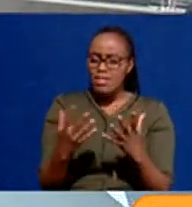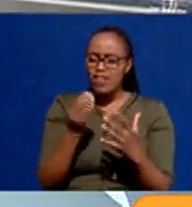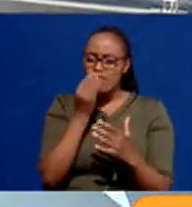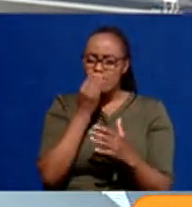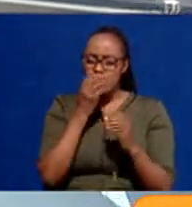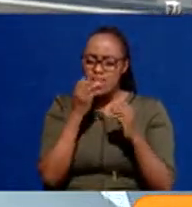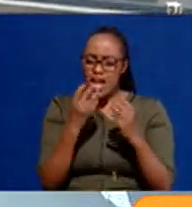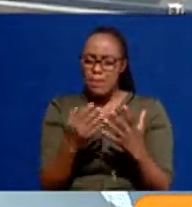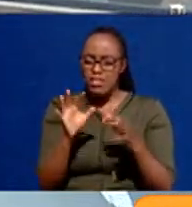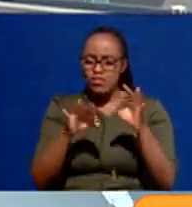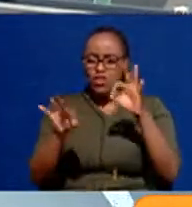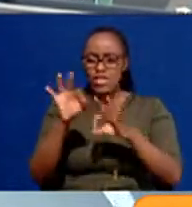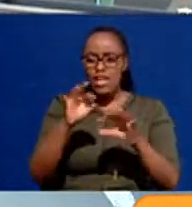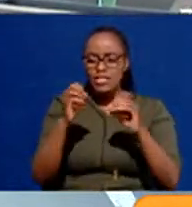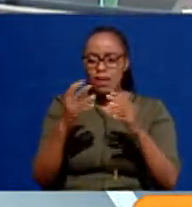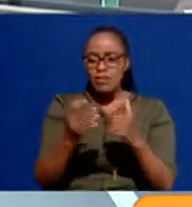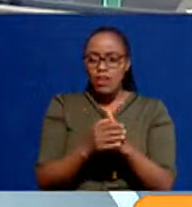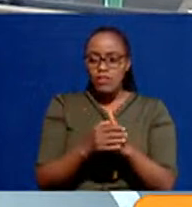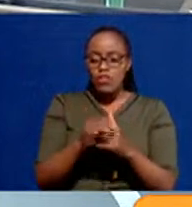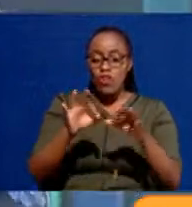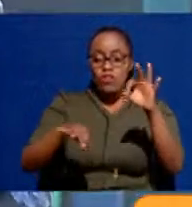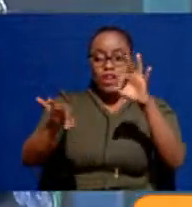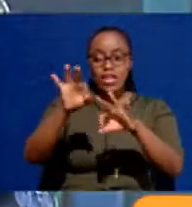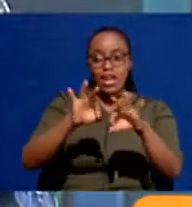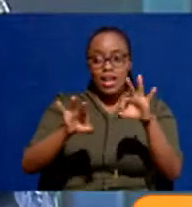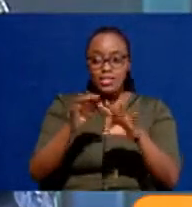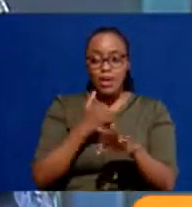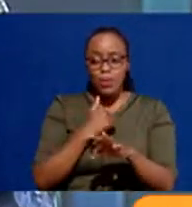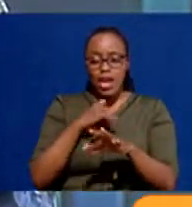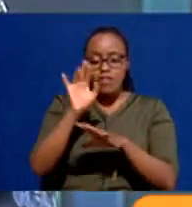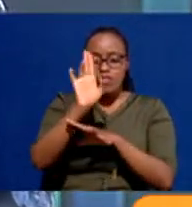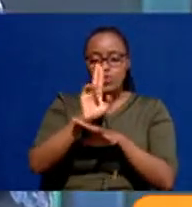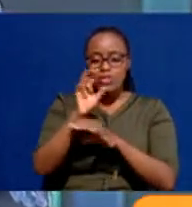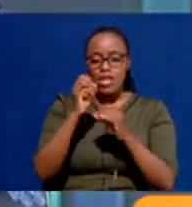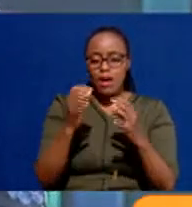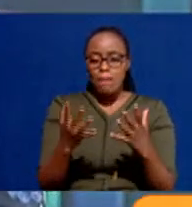How much is going to fertilizer? Okay, for fertilizer,